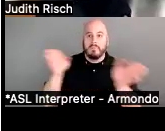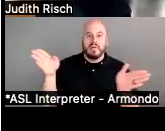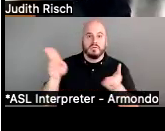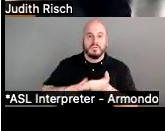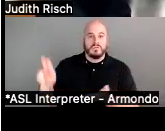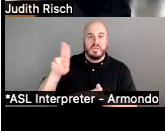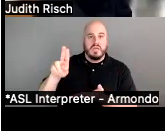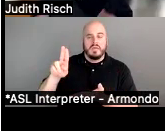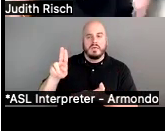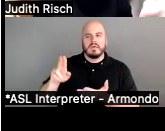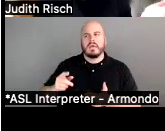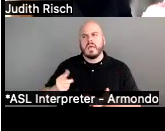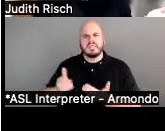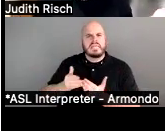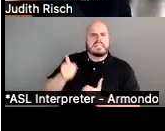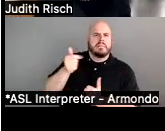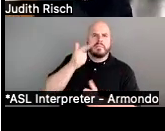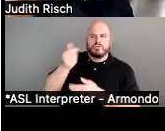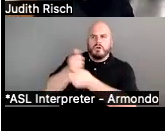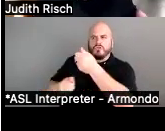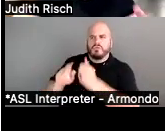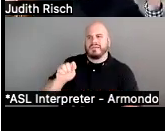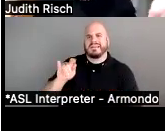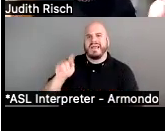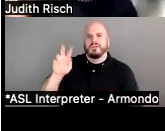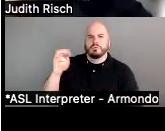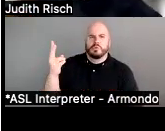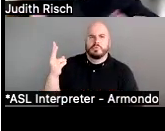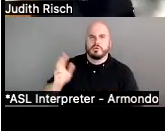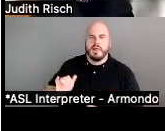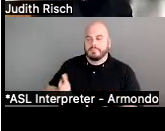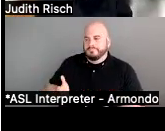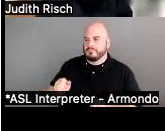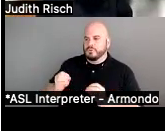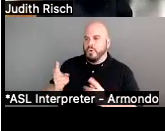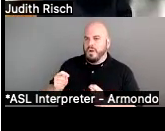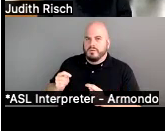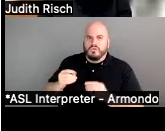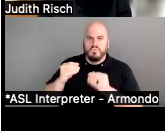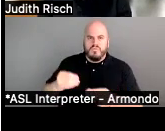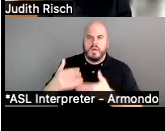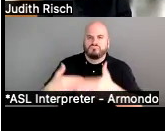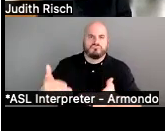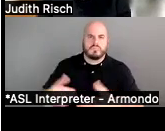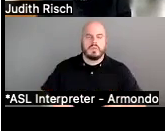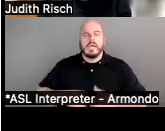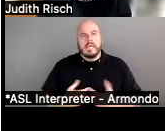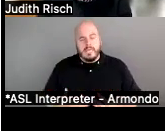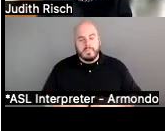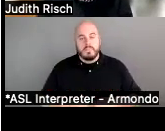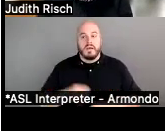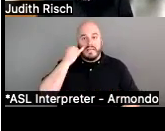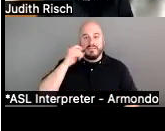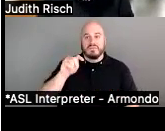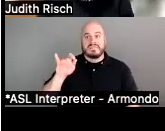is kind of easy because you're under Title II, so you're like, so what? I don't care. And you move on. Well, two different things. If Title